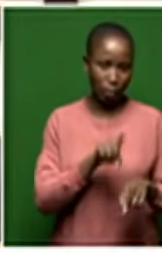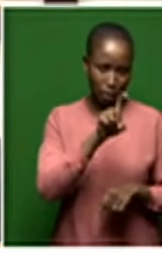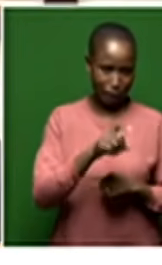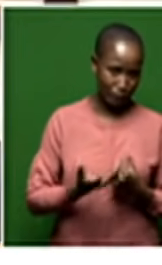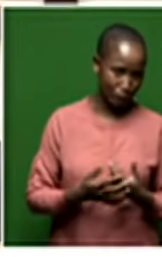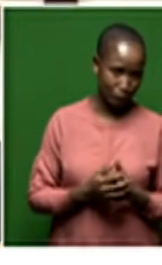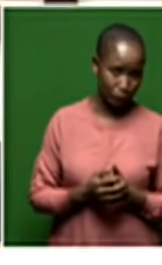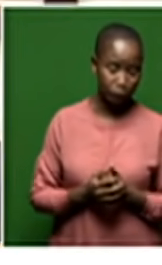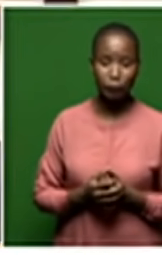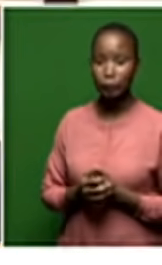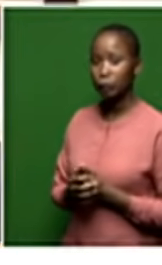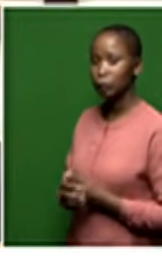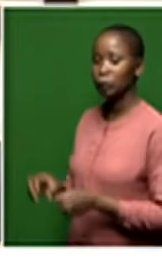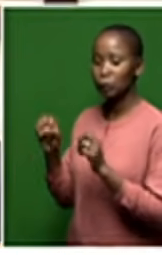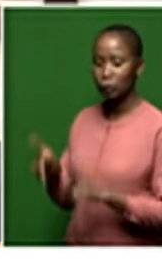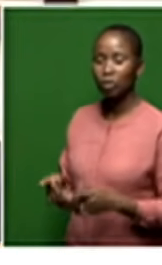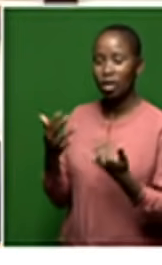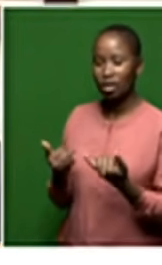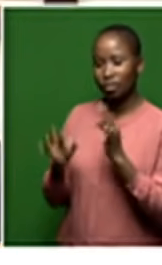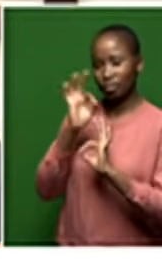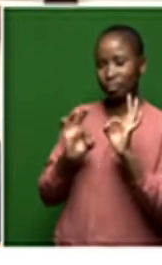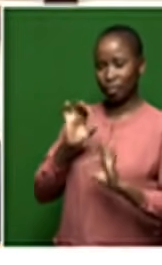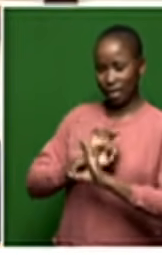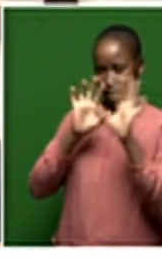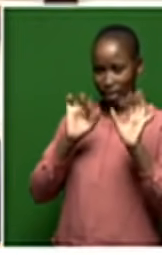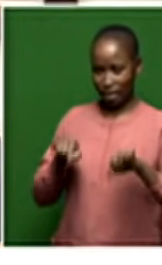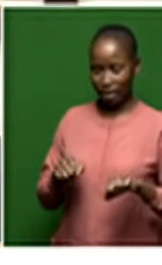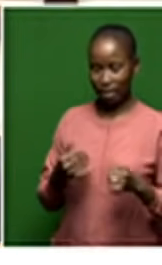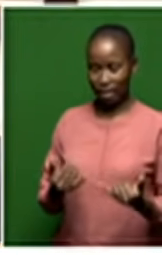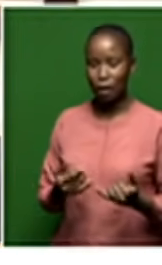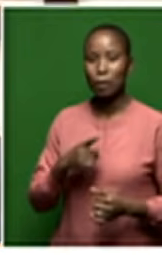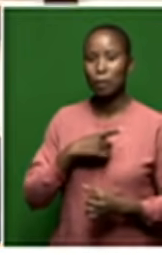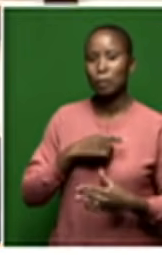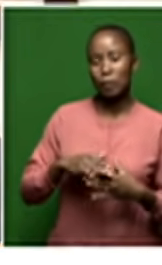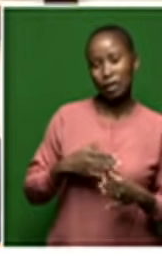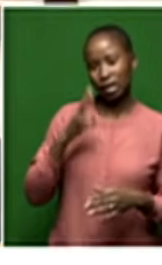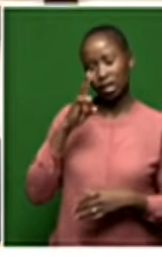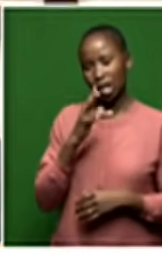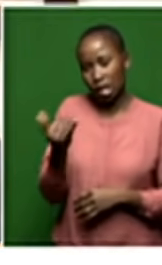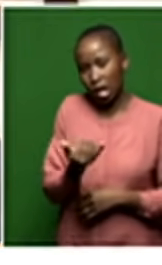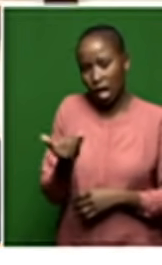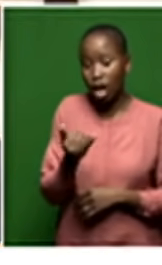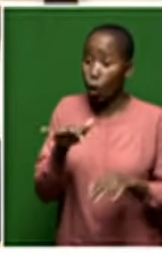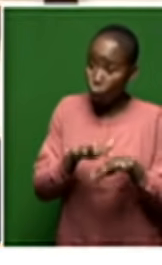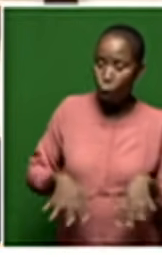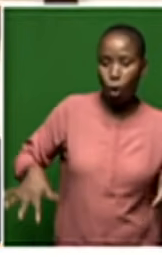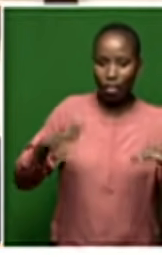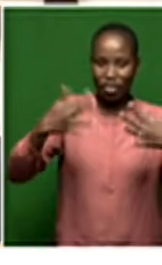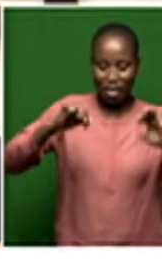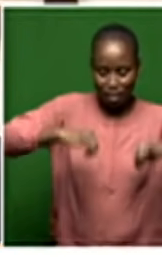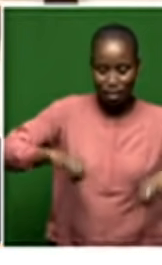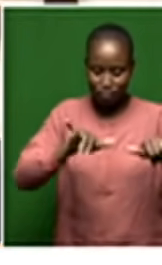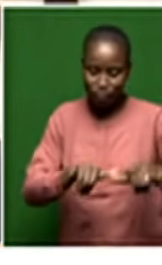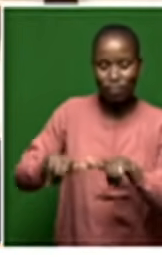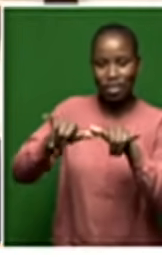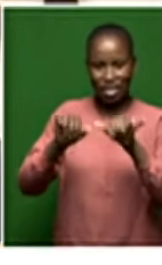So let's get some understanding here, because I mean it seemed at one stage that you were all on the same page, but this